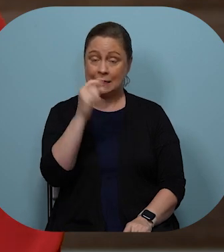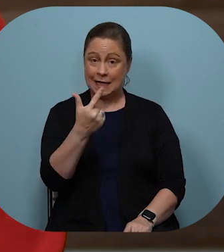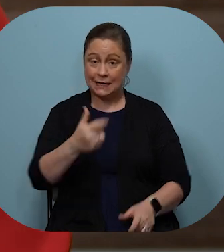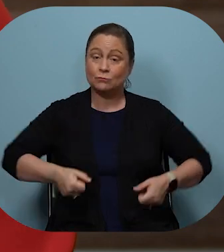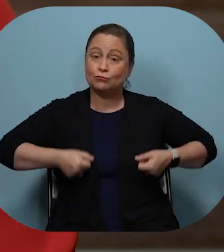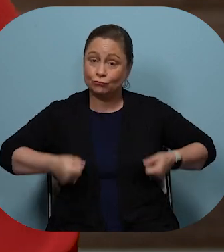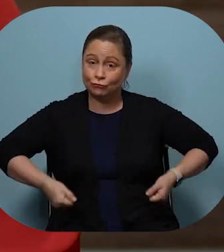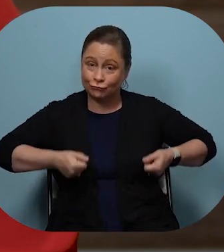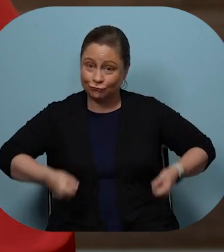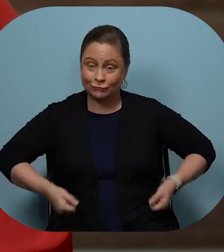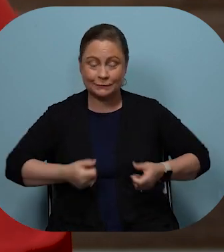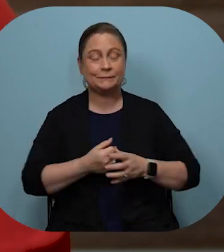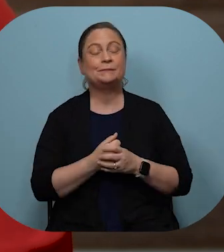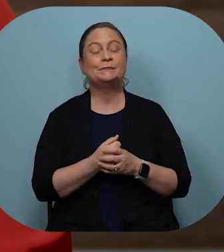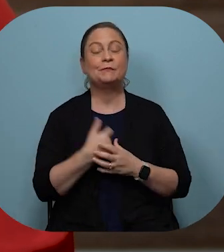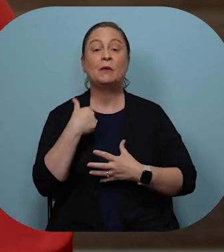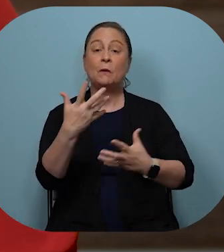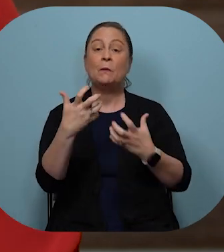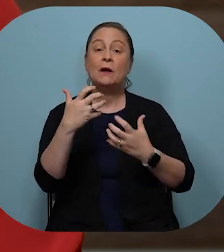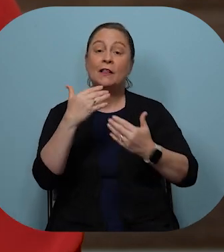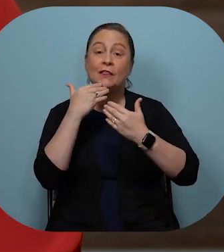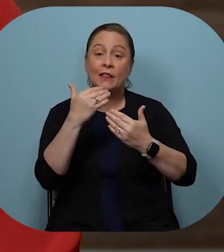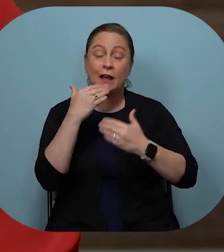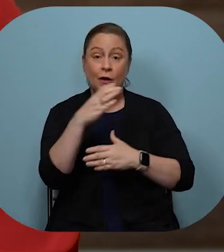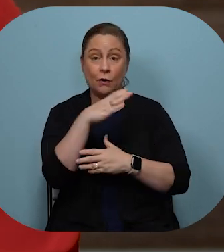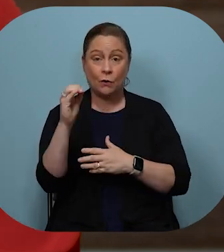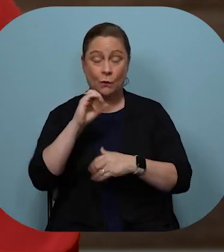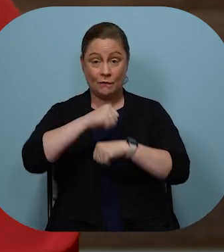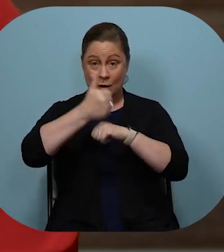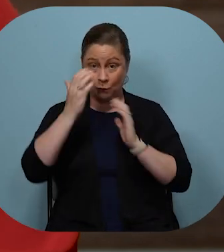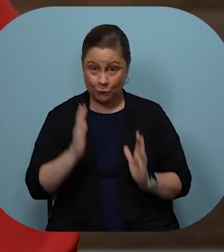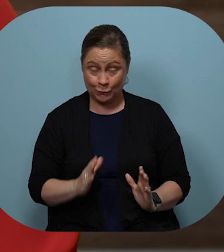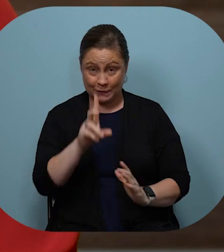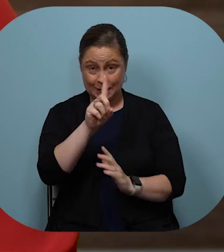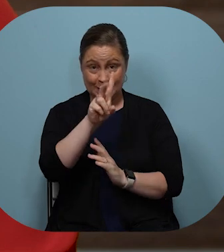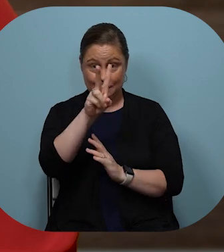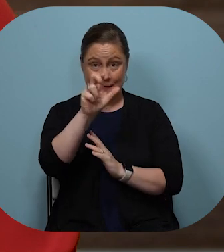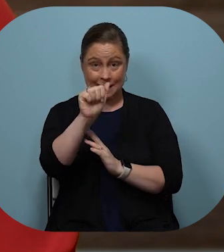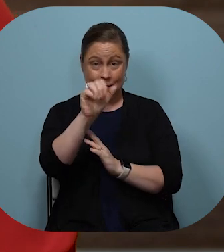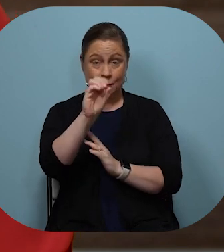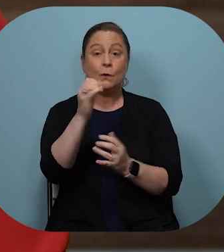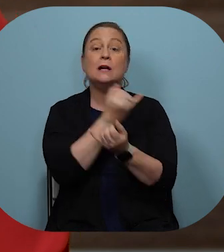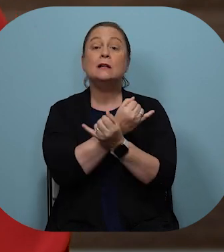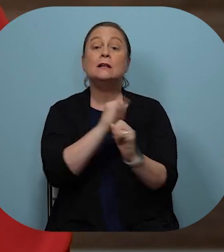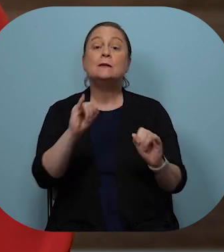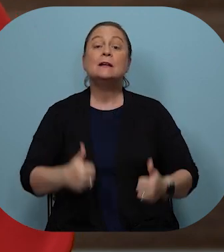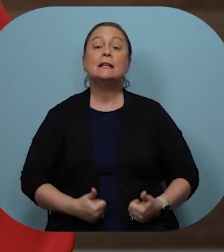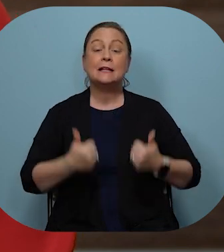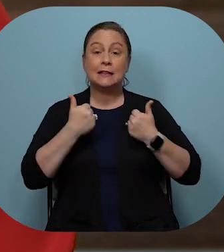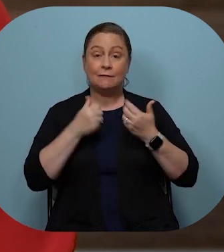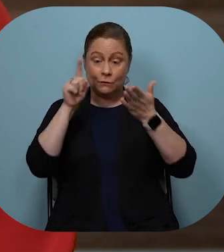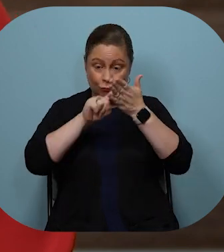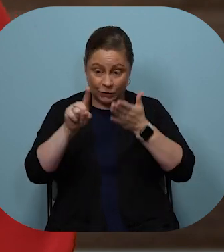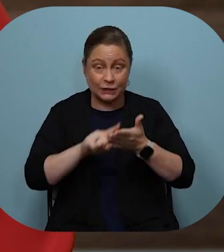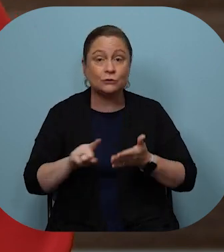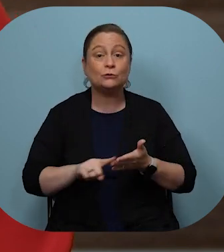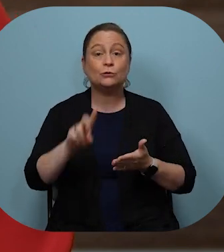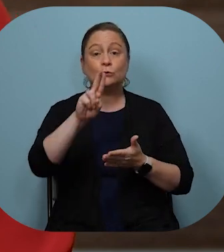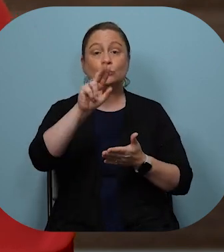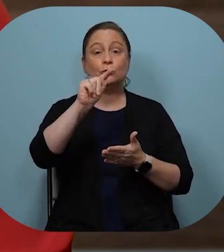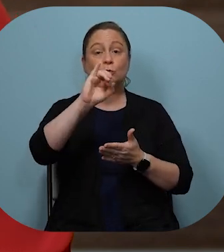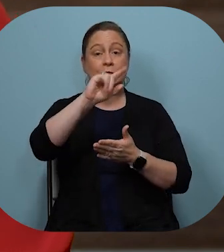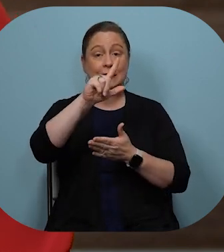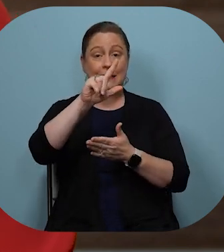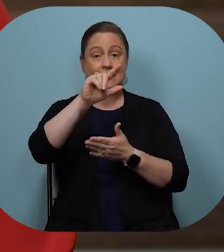crutches. I first want to thank our co-founders of DVAO, the Independent Living Research Utilization, or